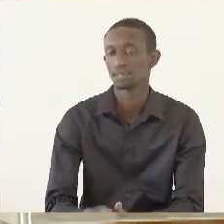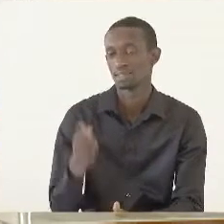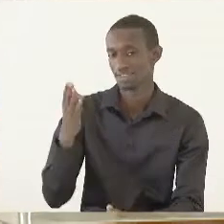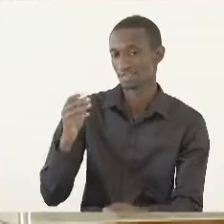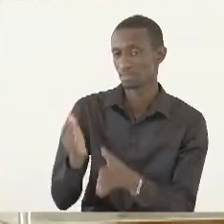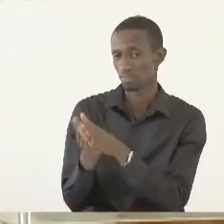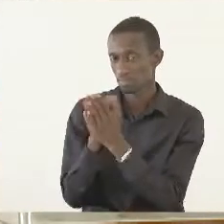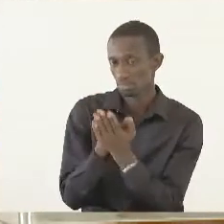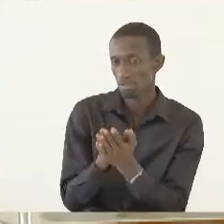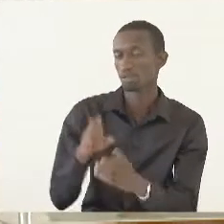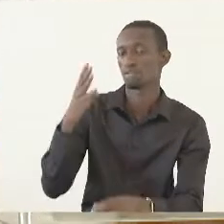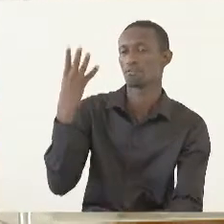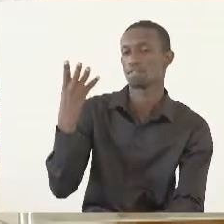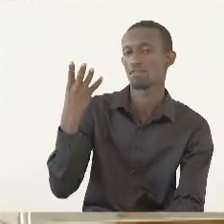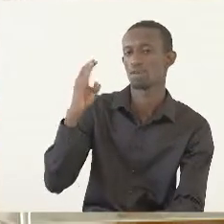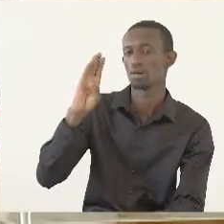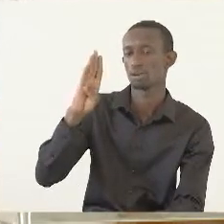4-bromo,